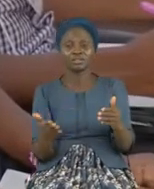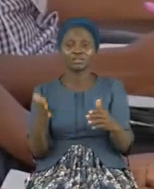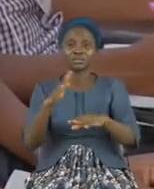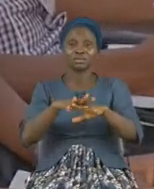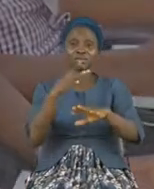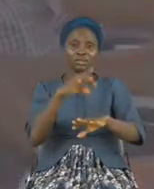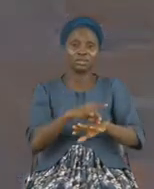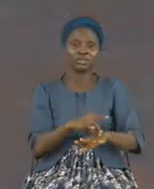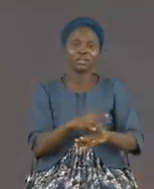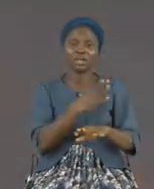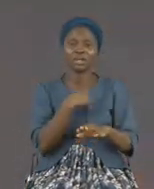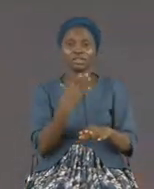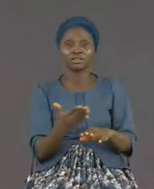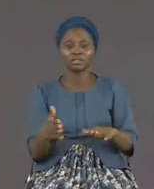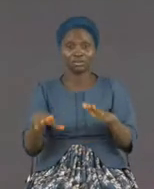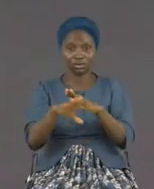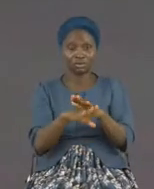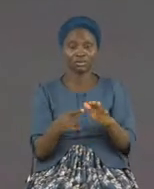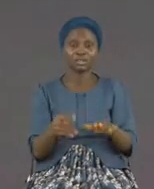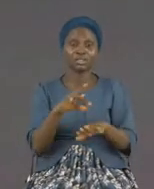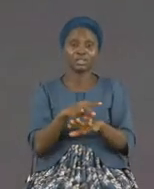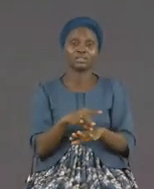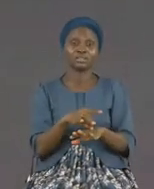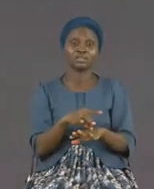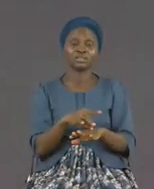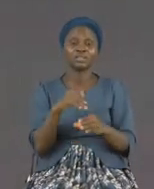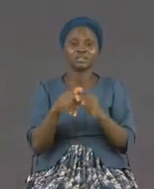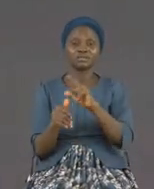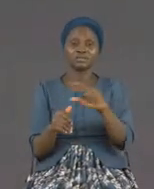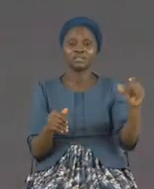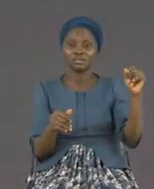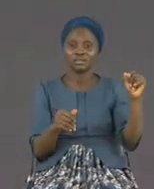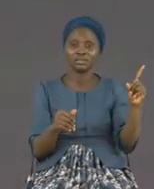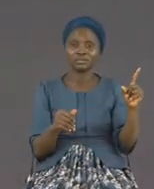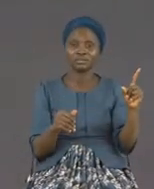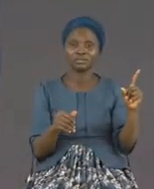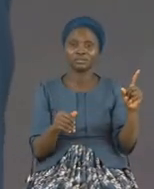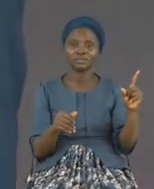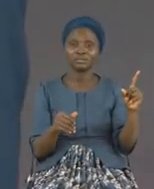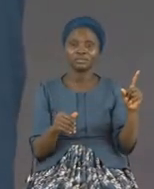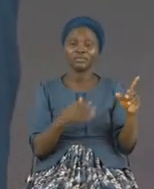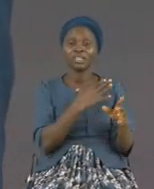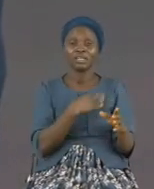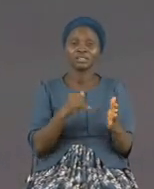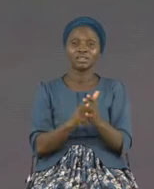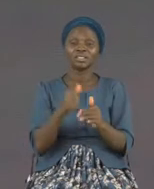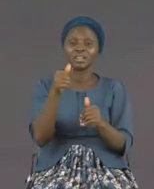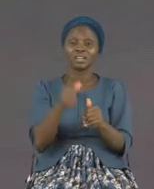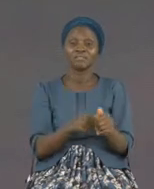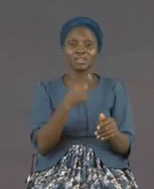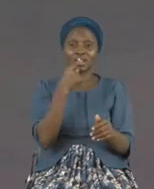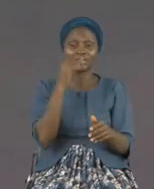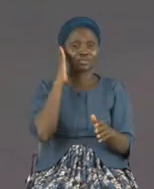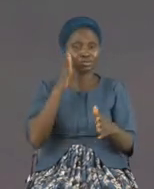and things under the earth. Then in verse 11, and that every tongue should